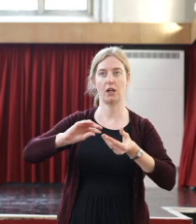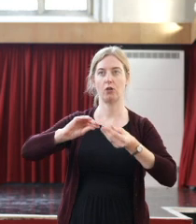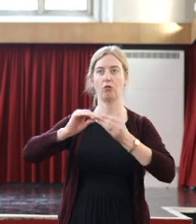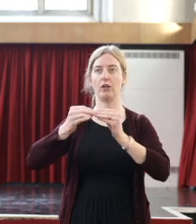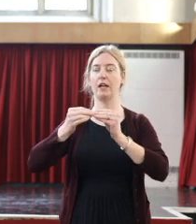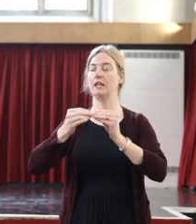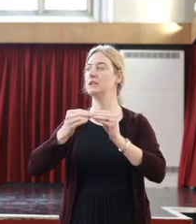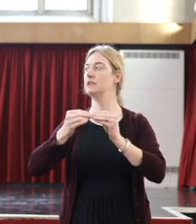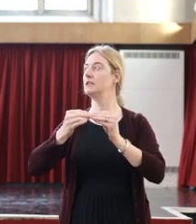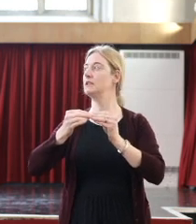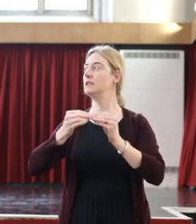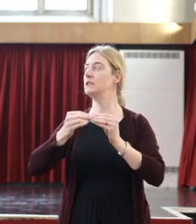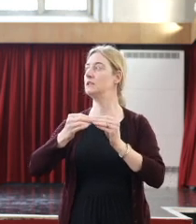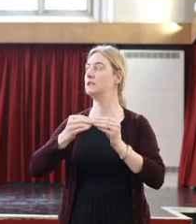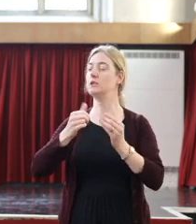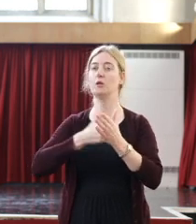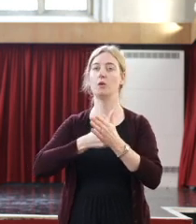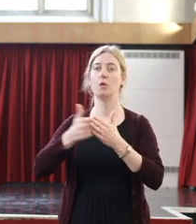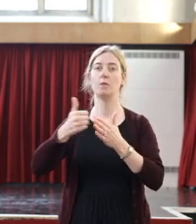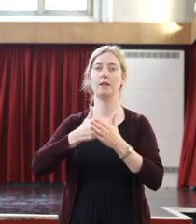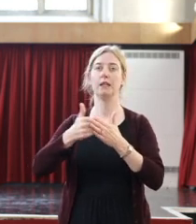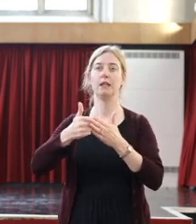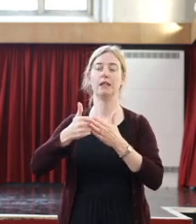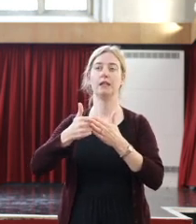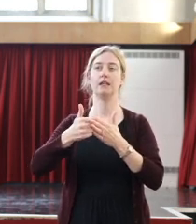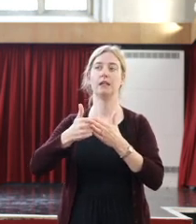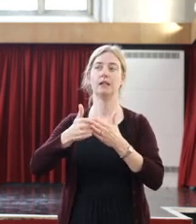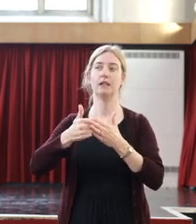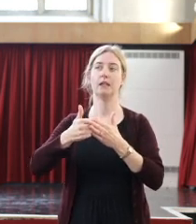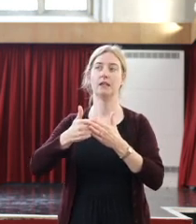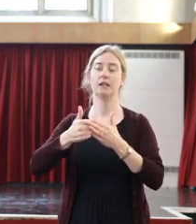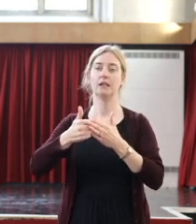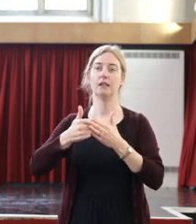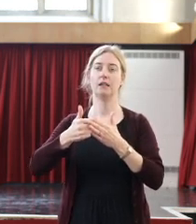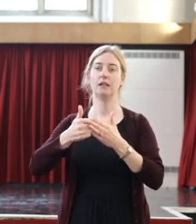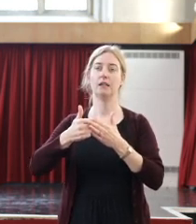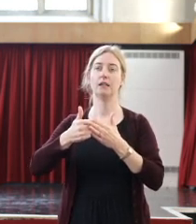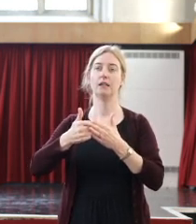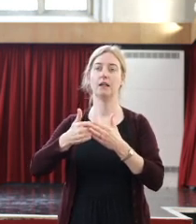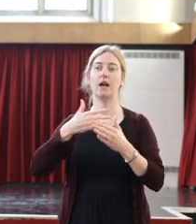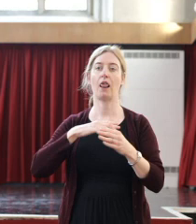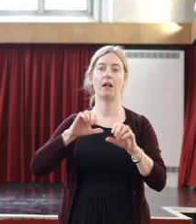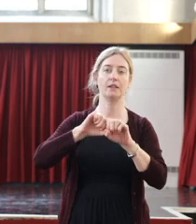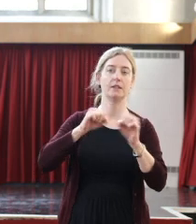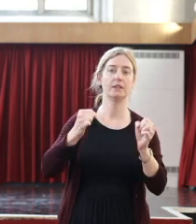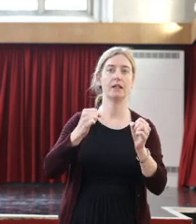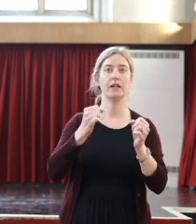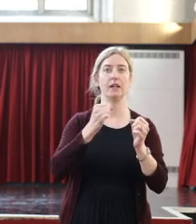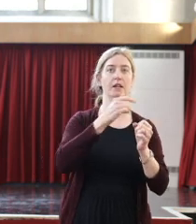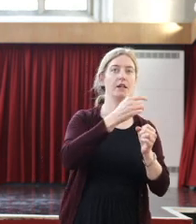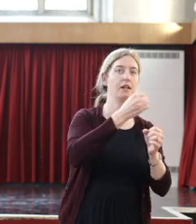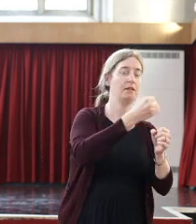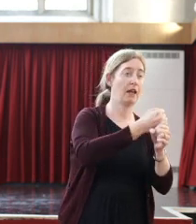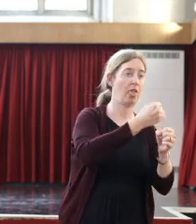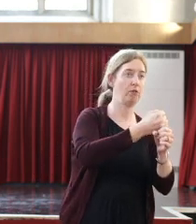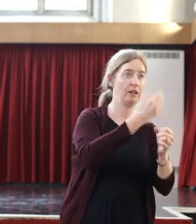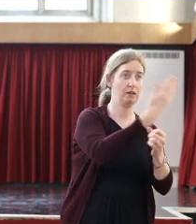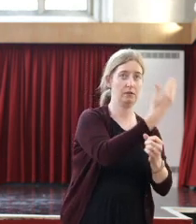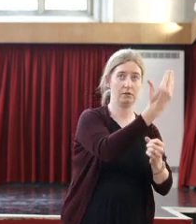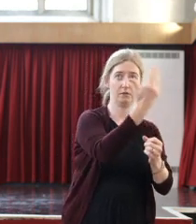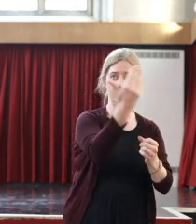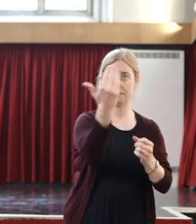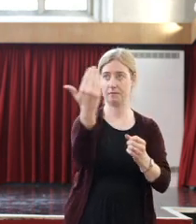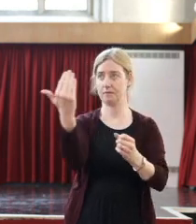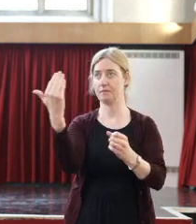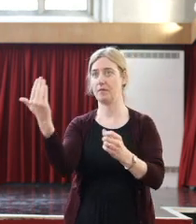print. I generally tend to look at articulating the dislocation in the gallery space through a subversion